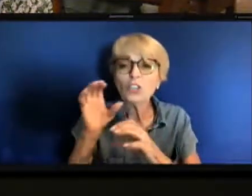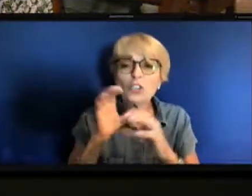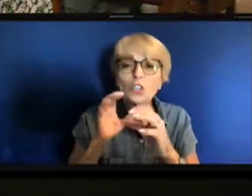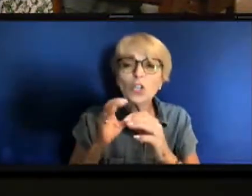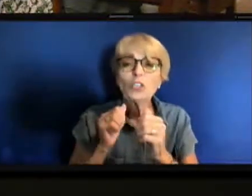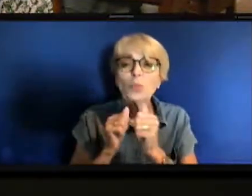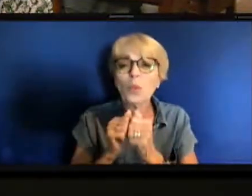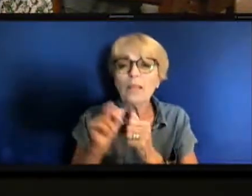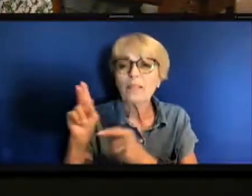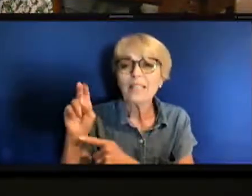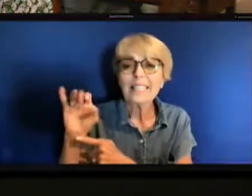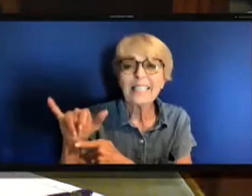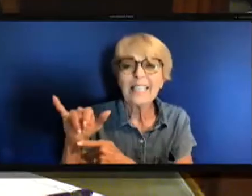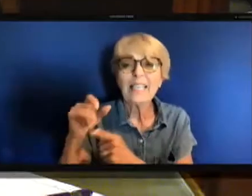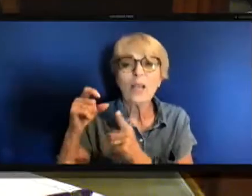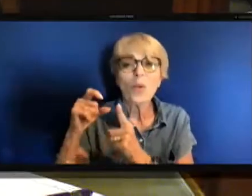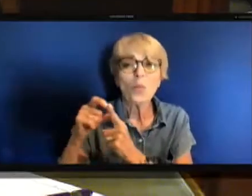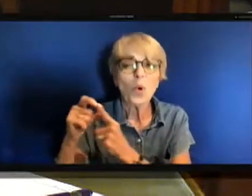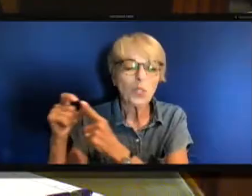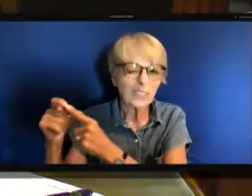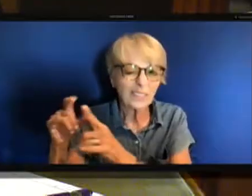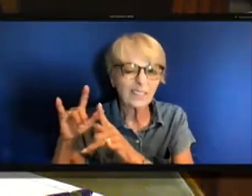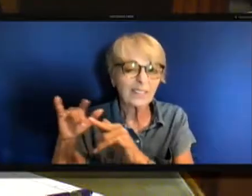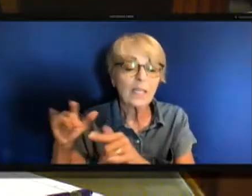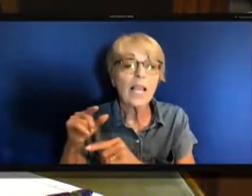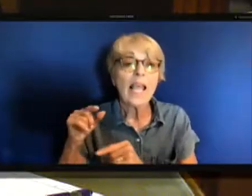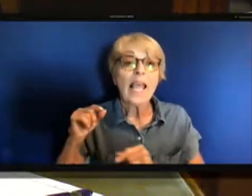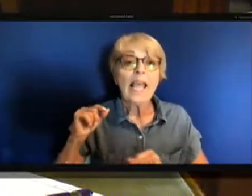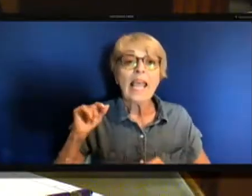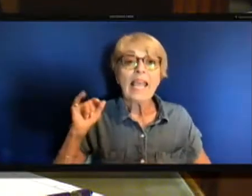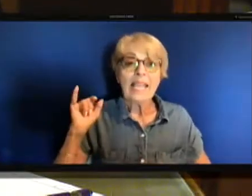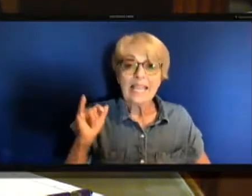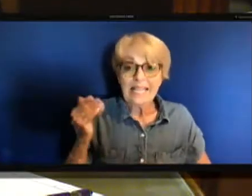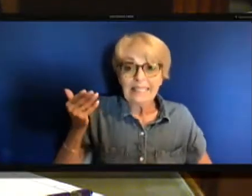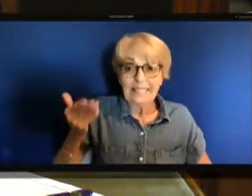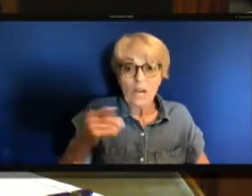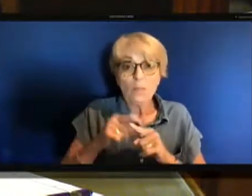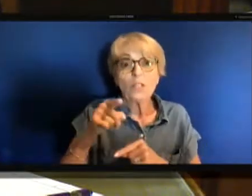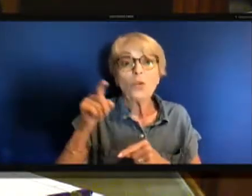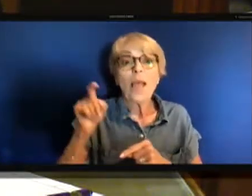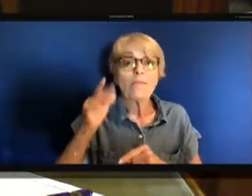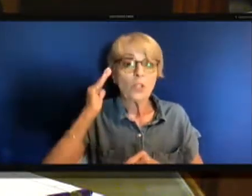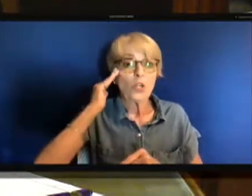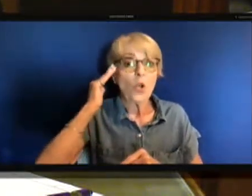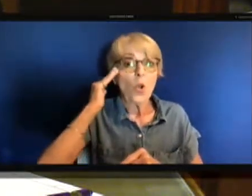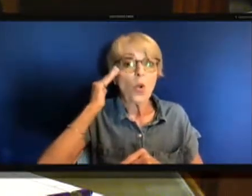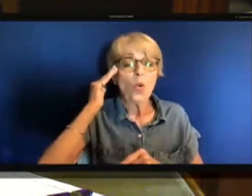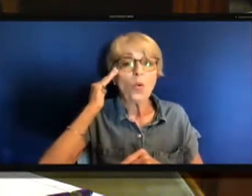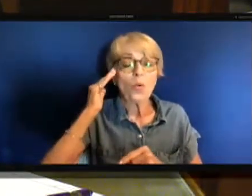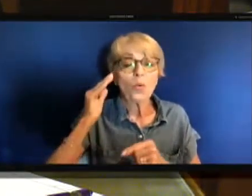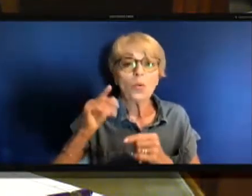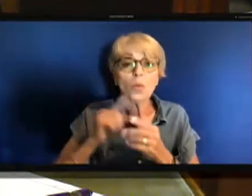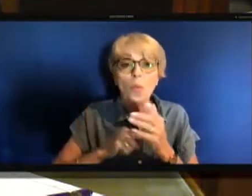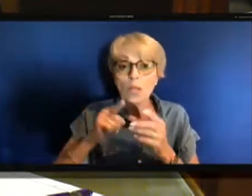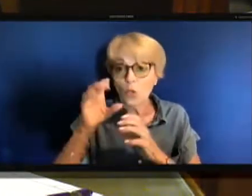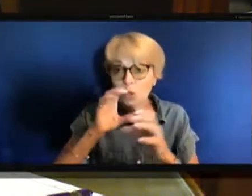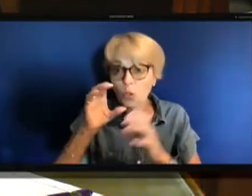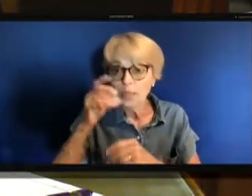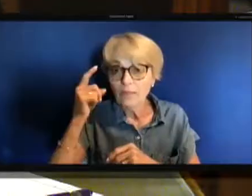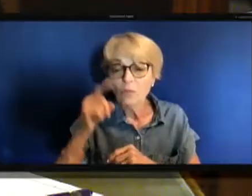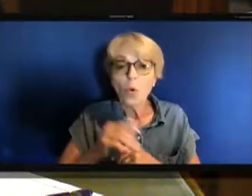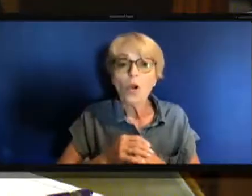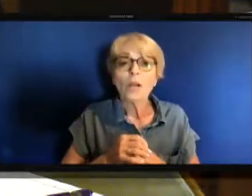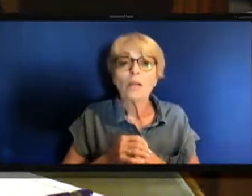that. Currently, I mean, it's there, but you got to know what you're looking for. You have to know what we named